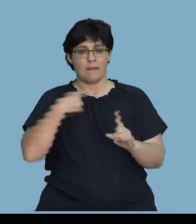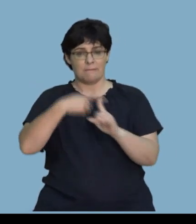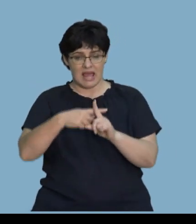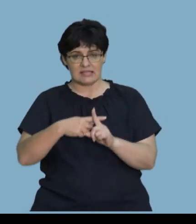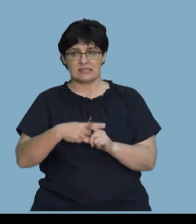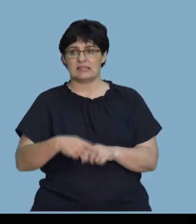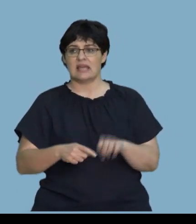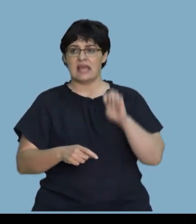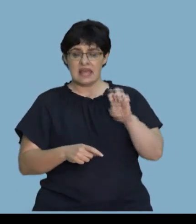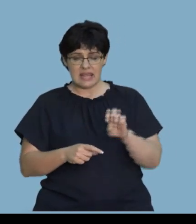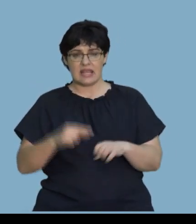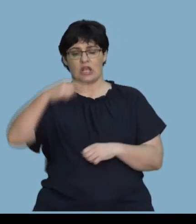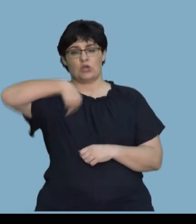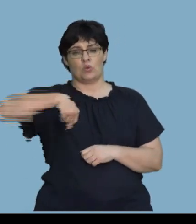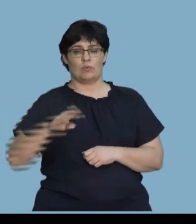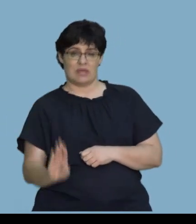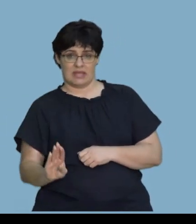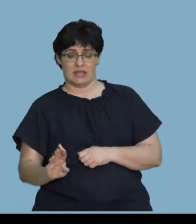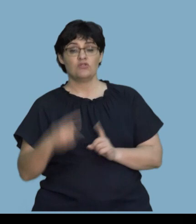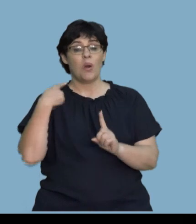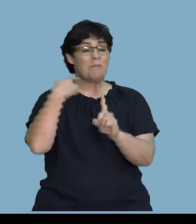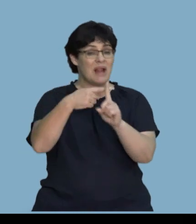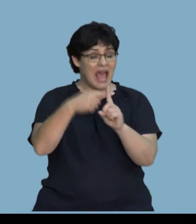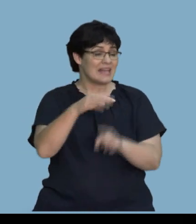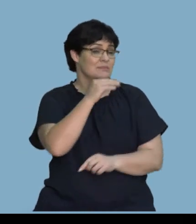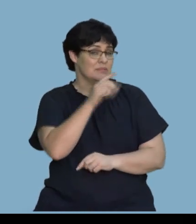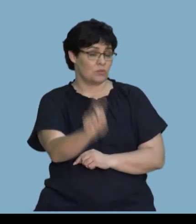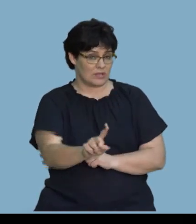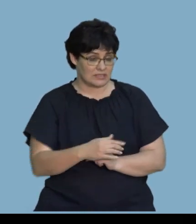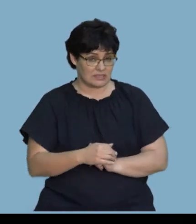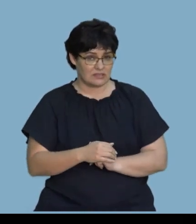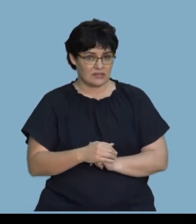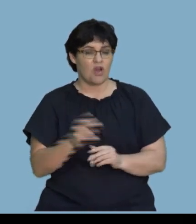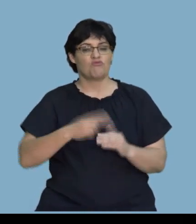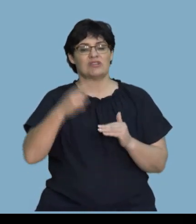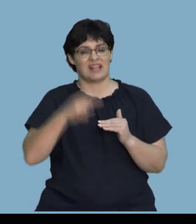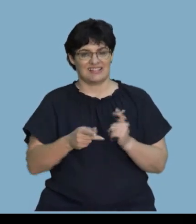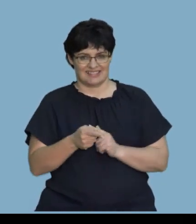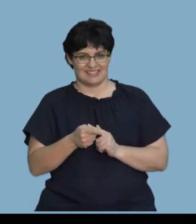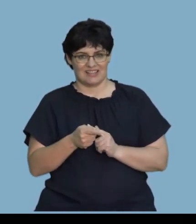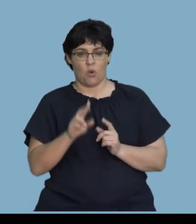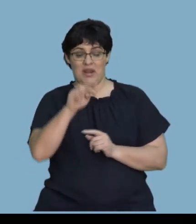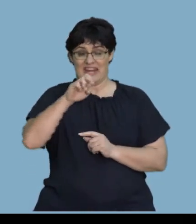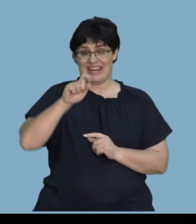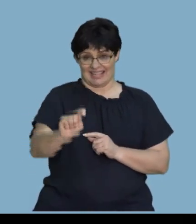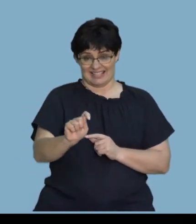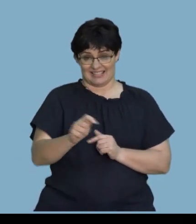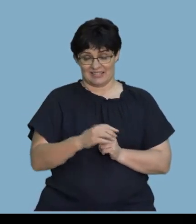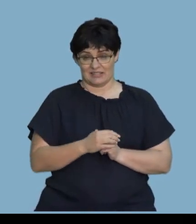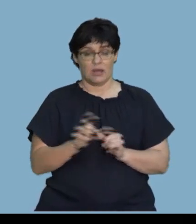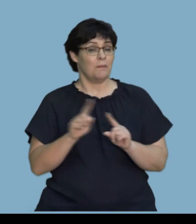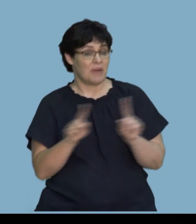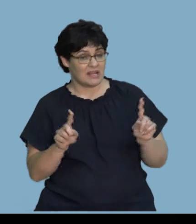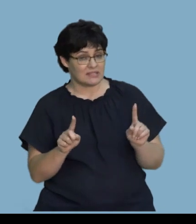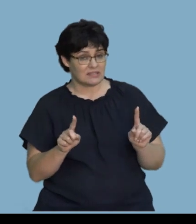to QB. So the plus in this case suggests that it's the resultant or it's the net. But however,